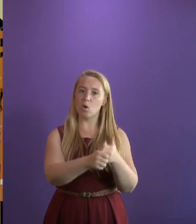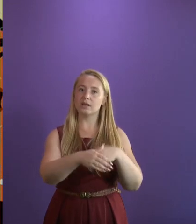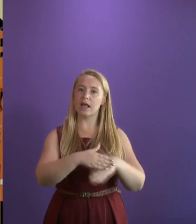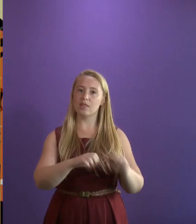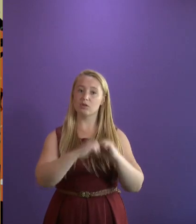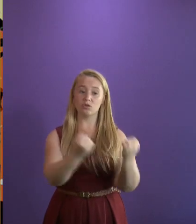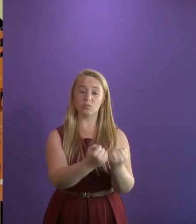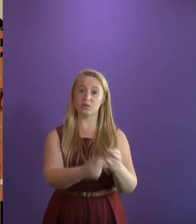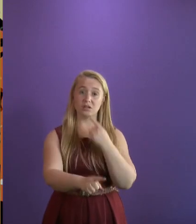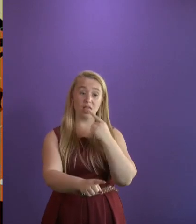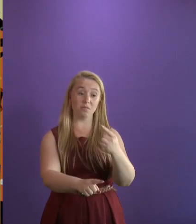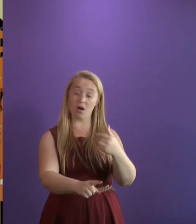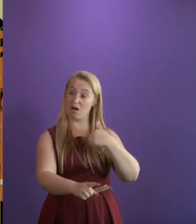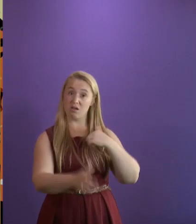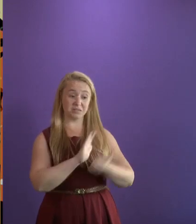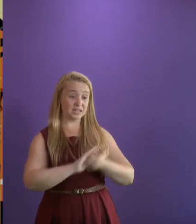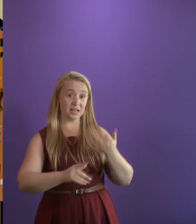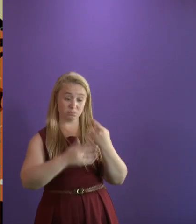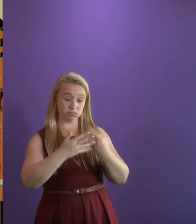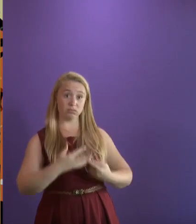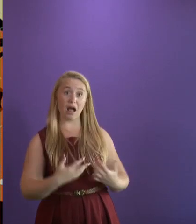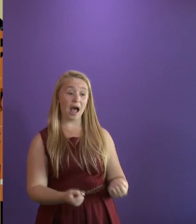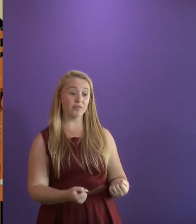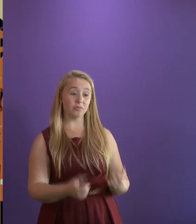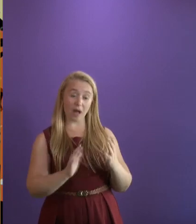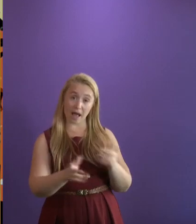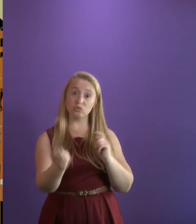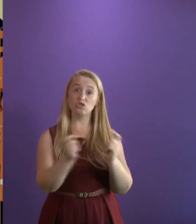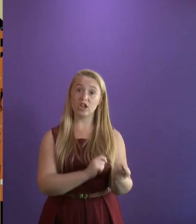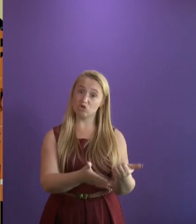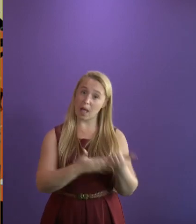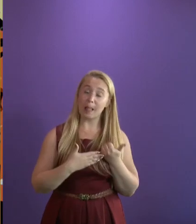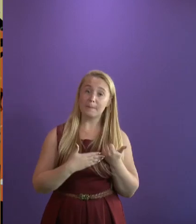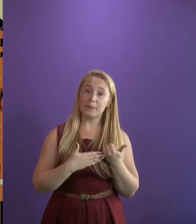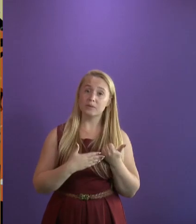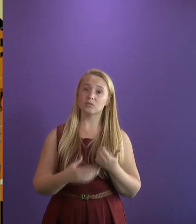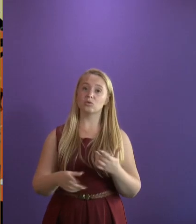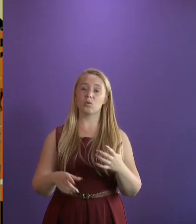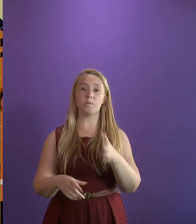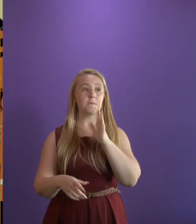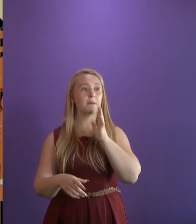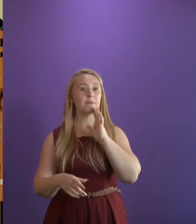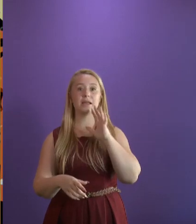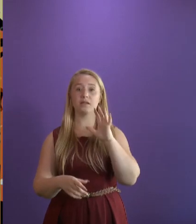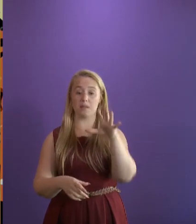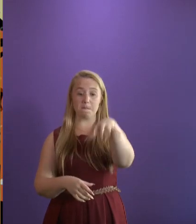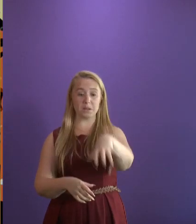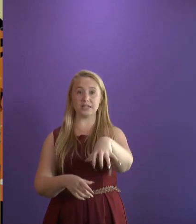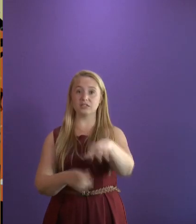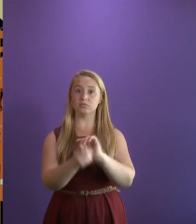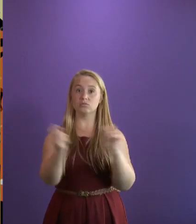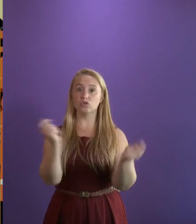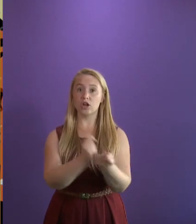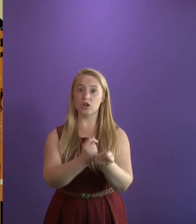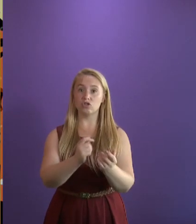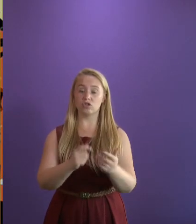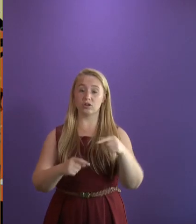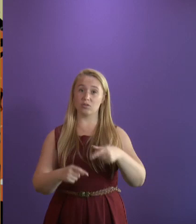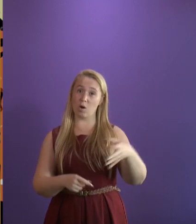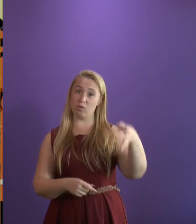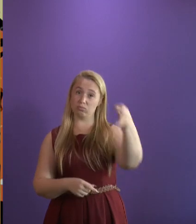good job. But we have to make allowances, and things like changing the venues as well. We are a big rural